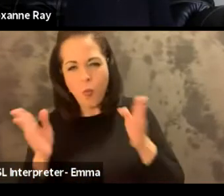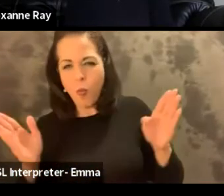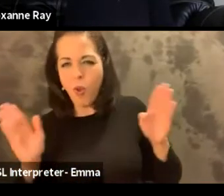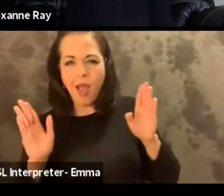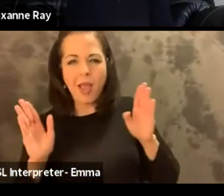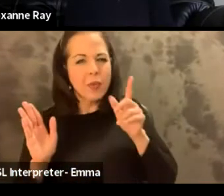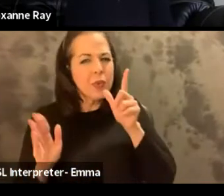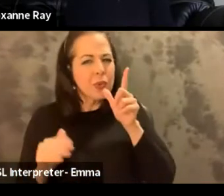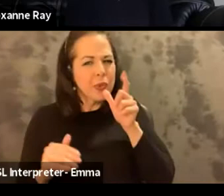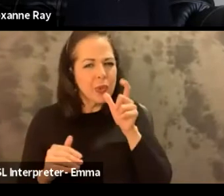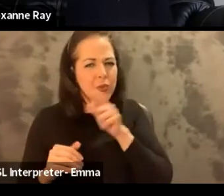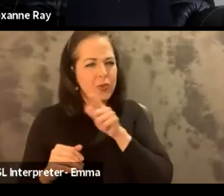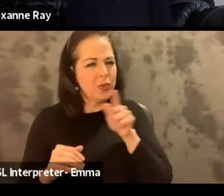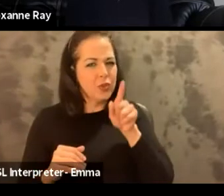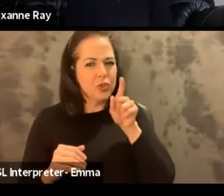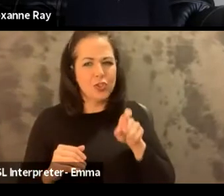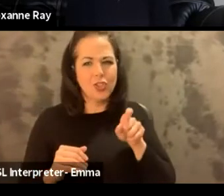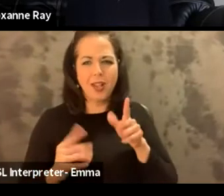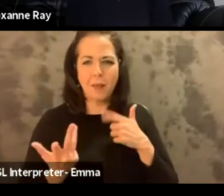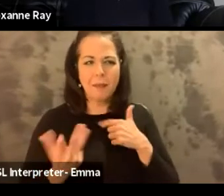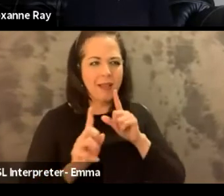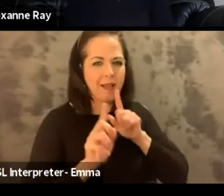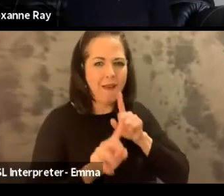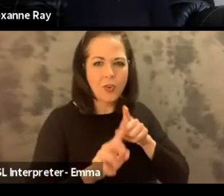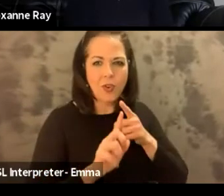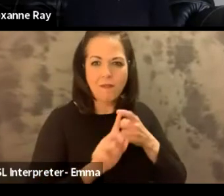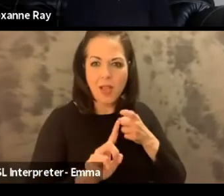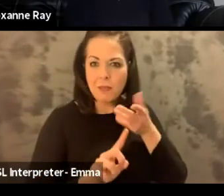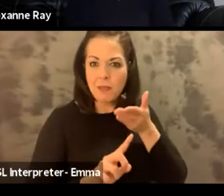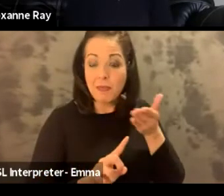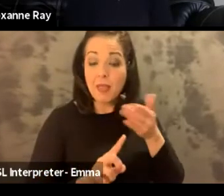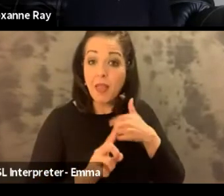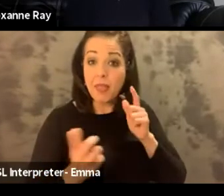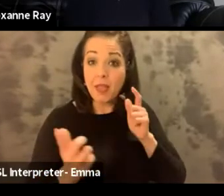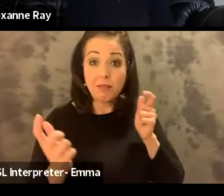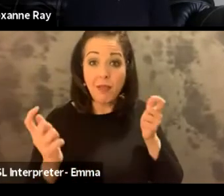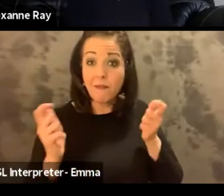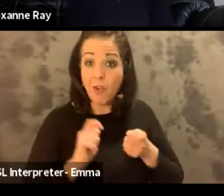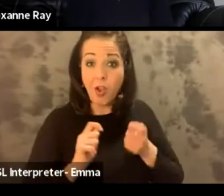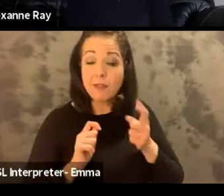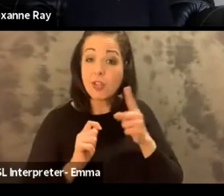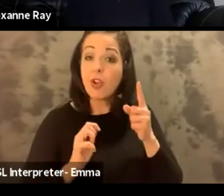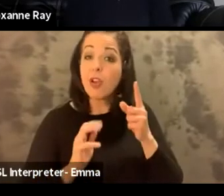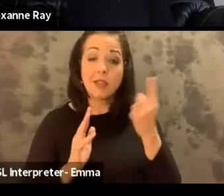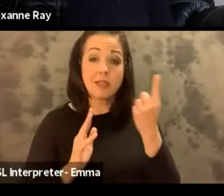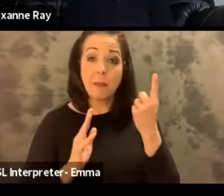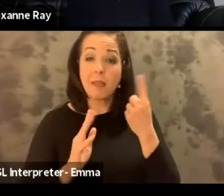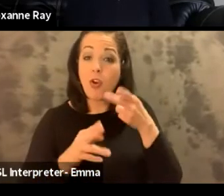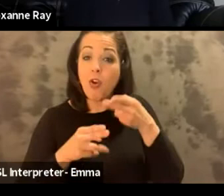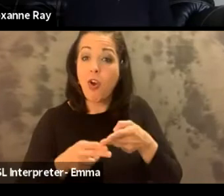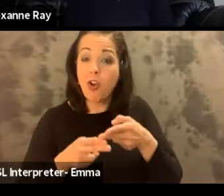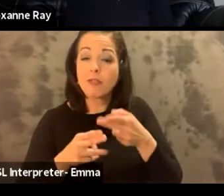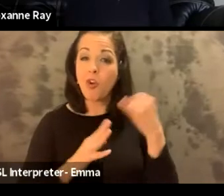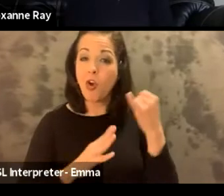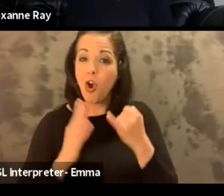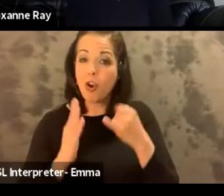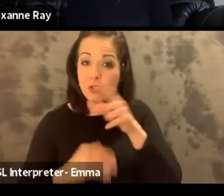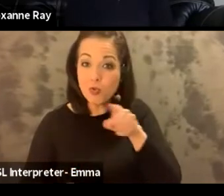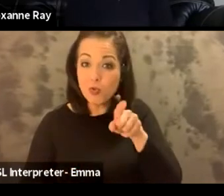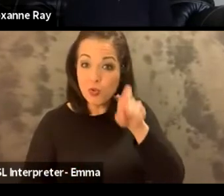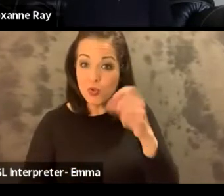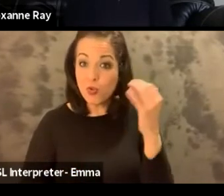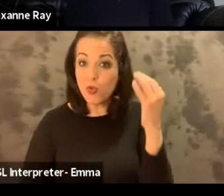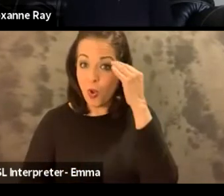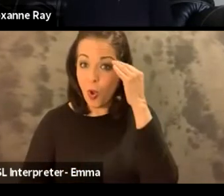be covering. And it evolved into something called Artists You Should Know. And so it's a lot of